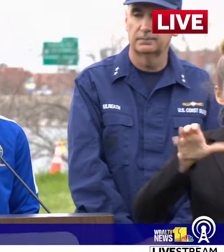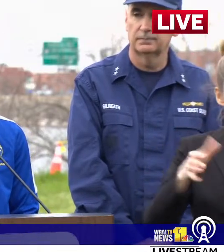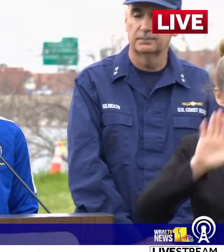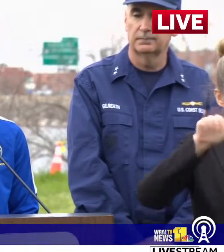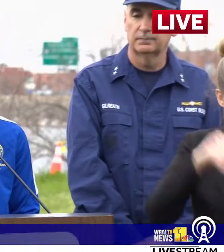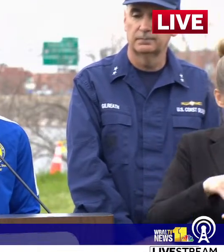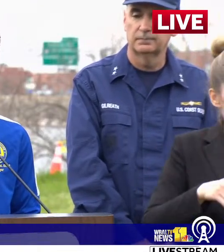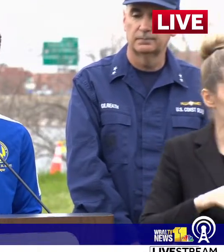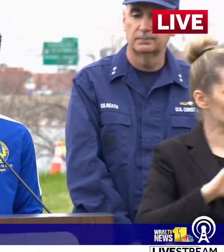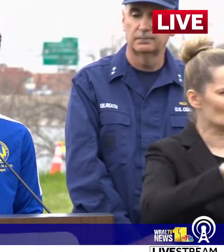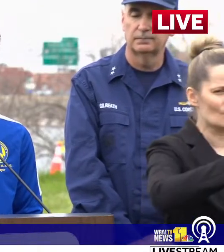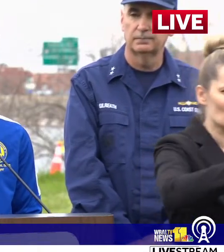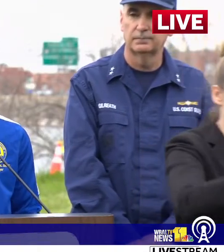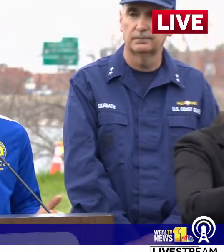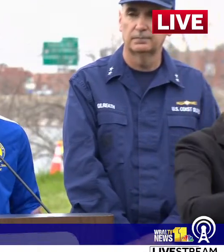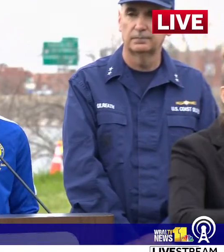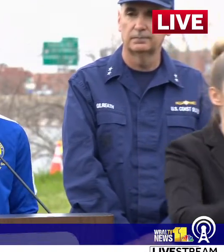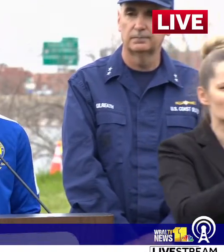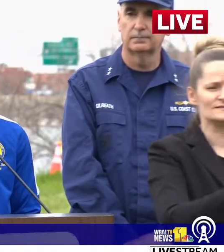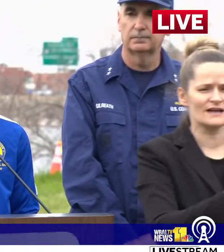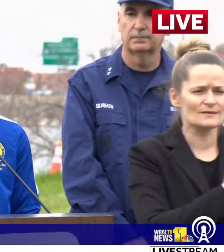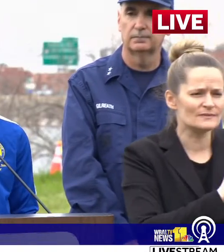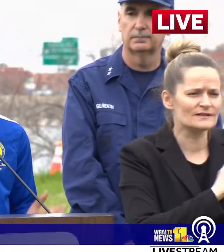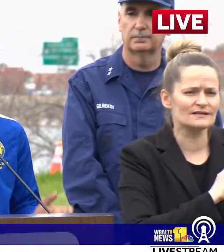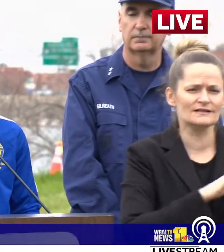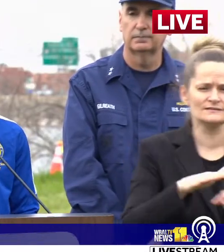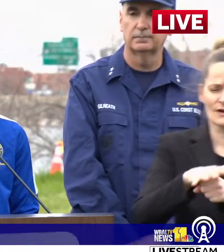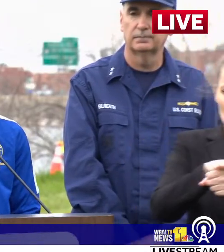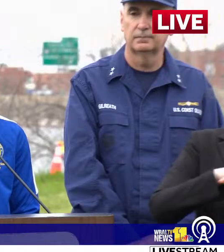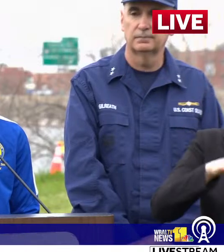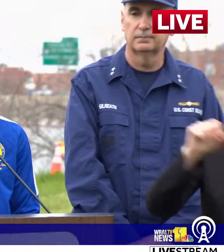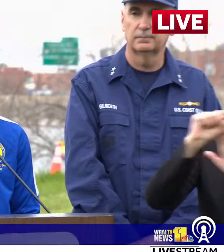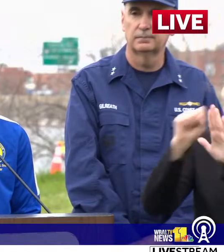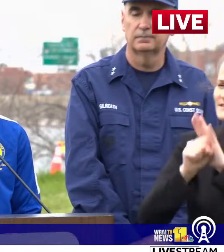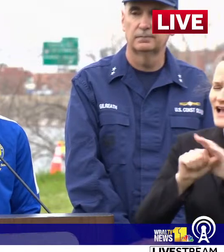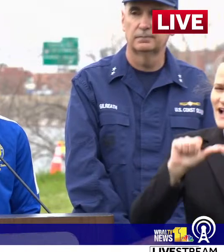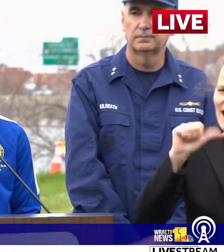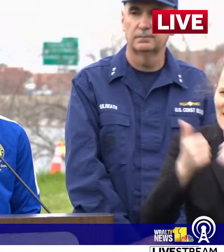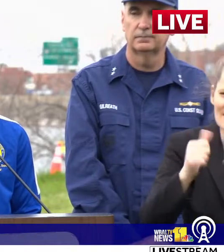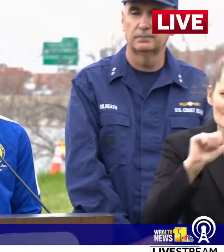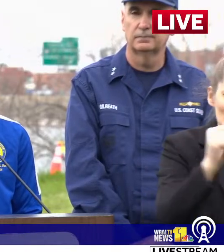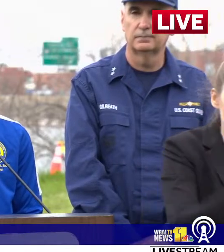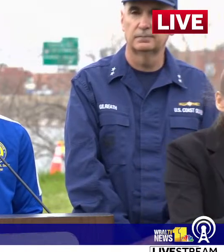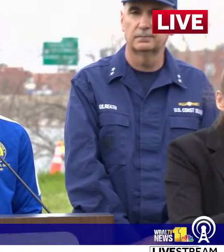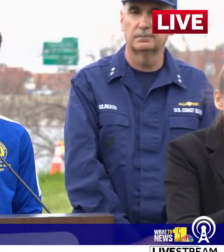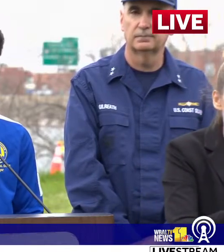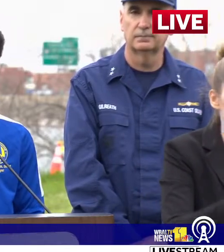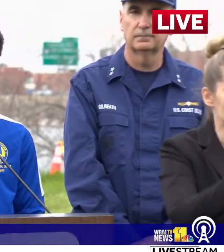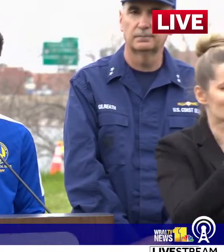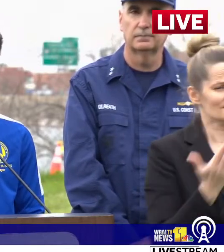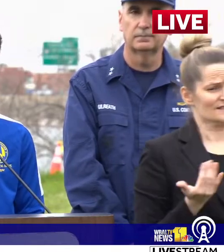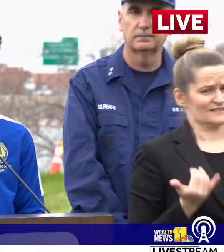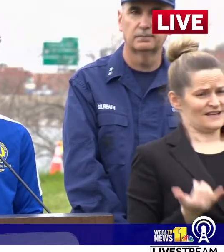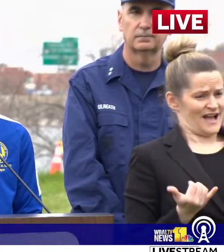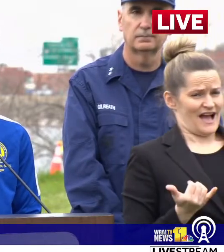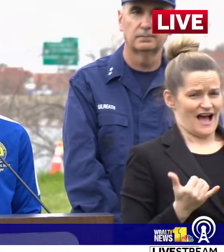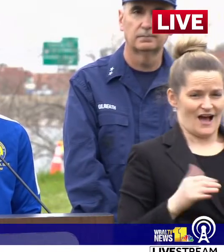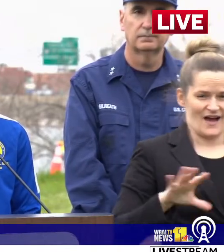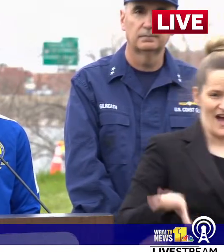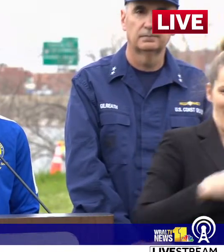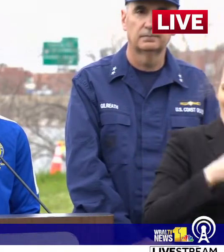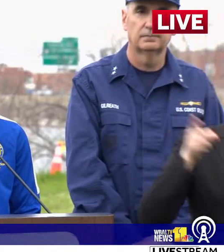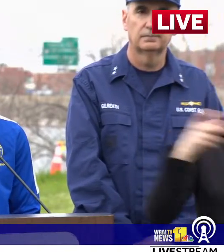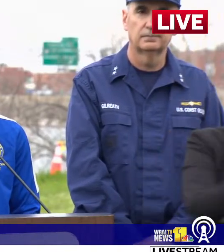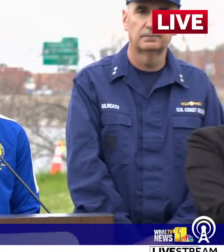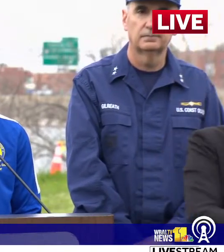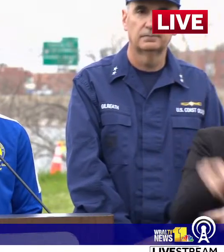State Police, all local and state agencies, and now civilian salvage operators who continue to work around the clock, as you've